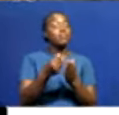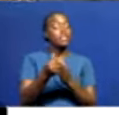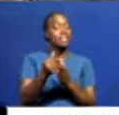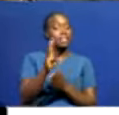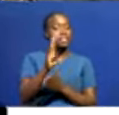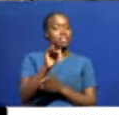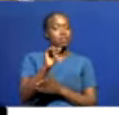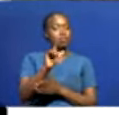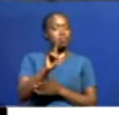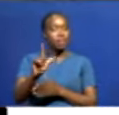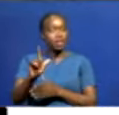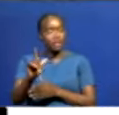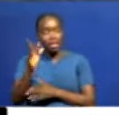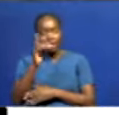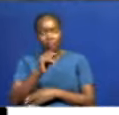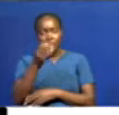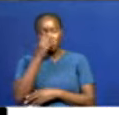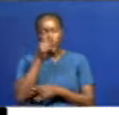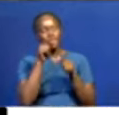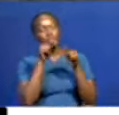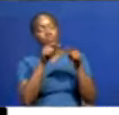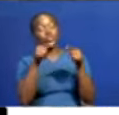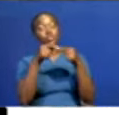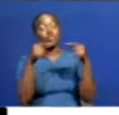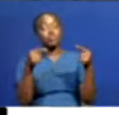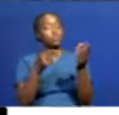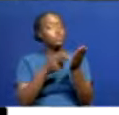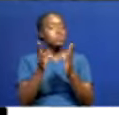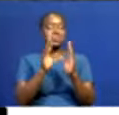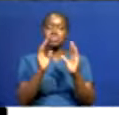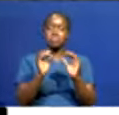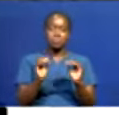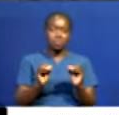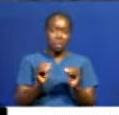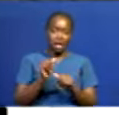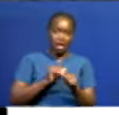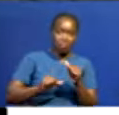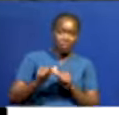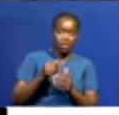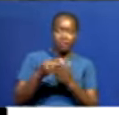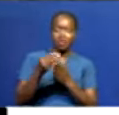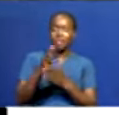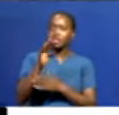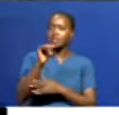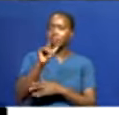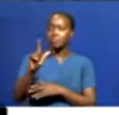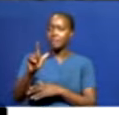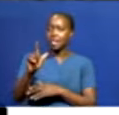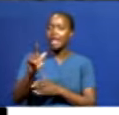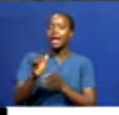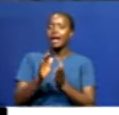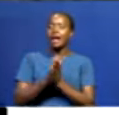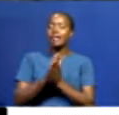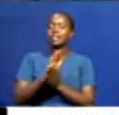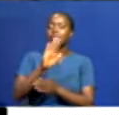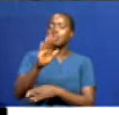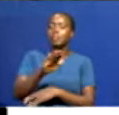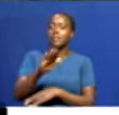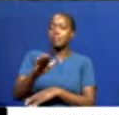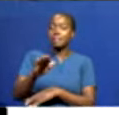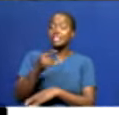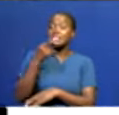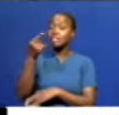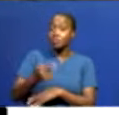where President William Ruto has faulted the opposition for being dishonest about the finance bill and the housing program. The president